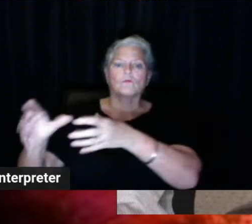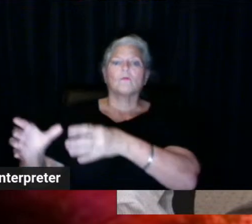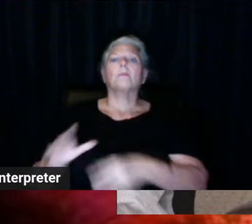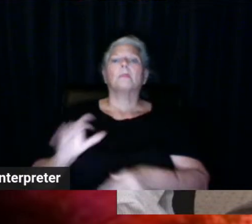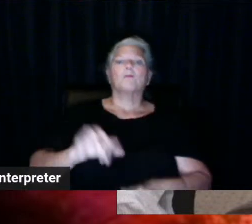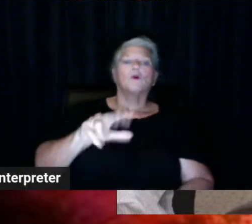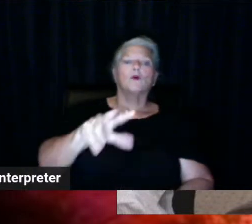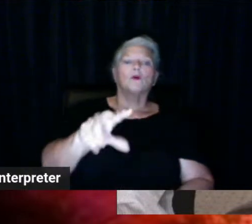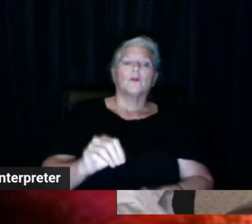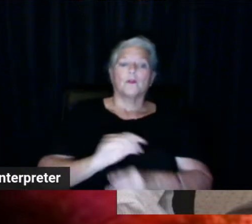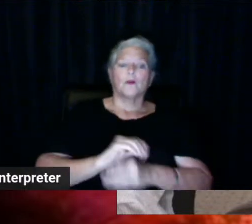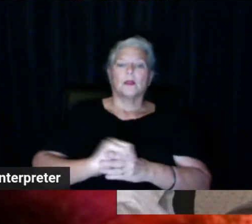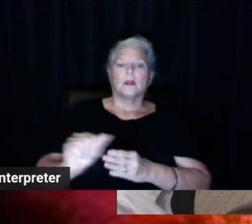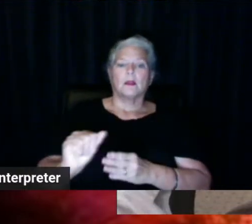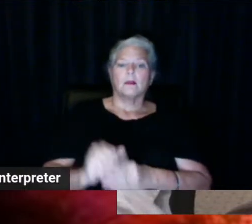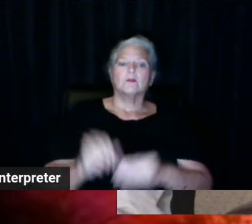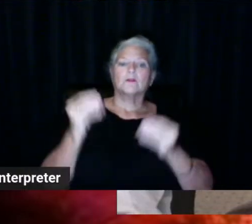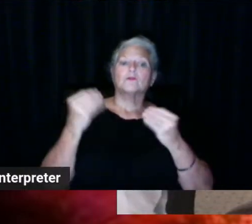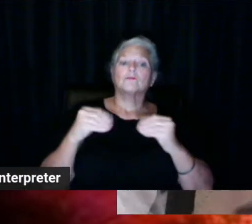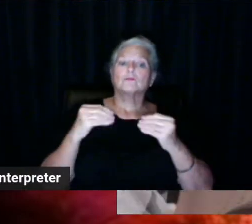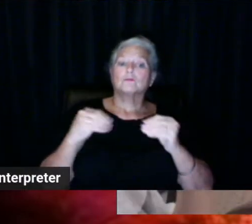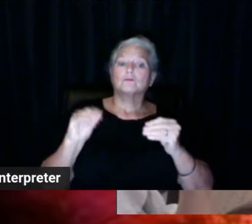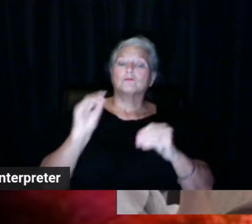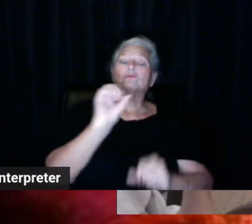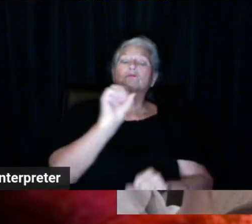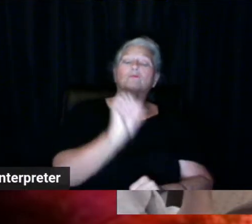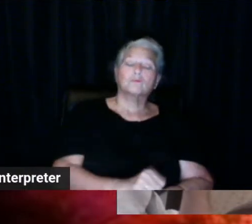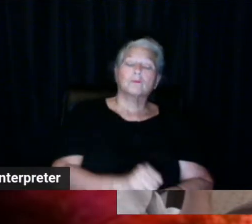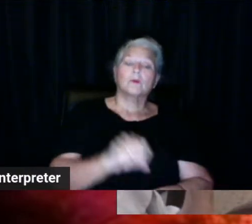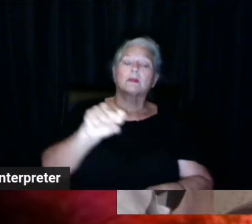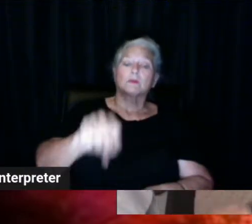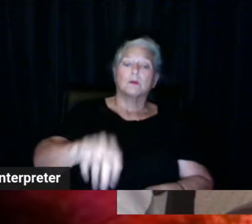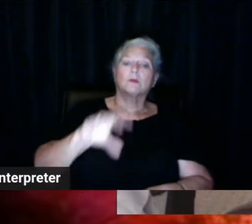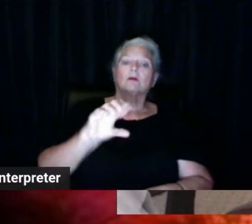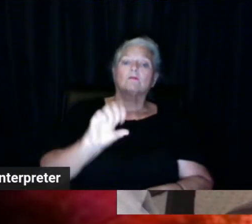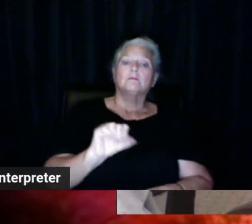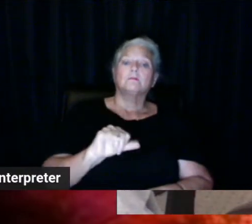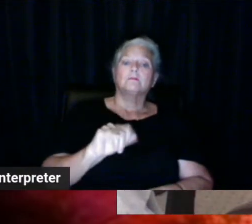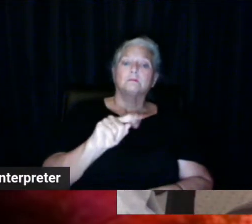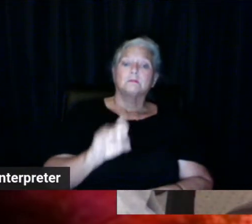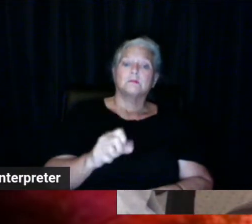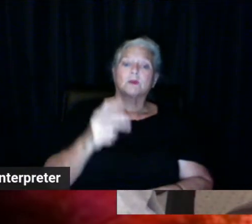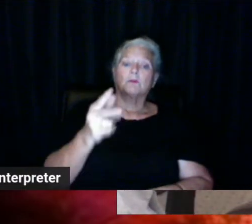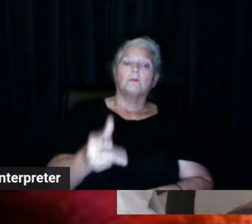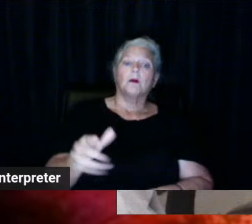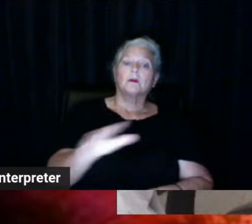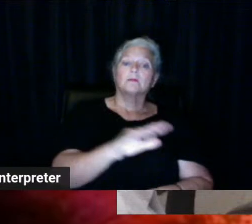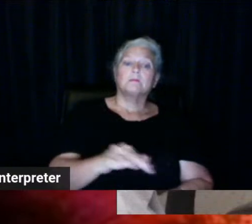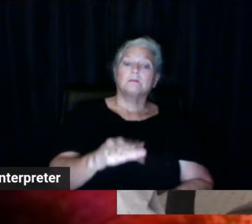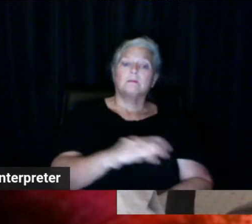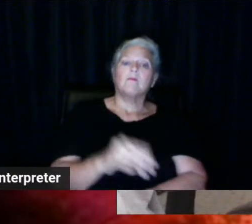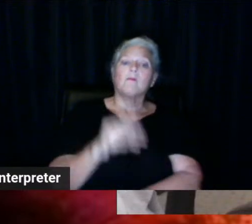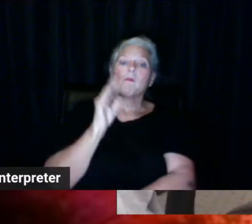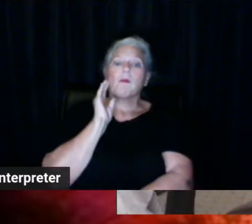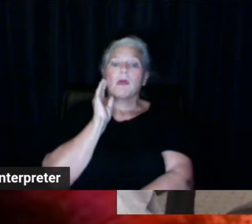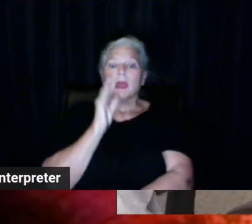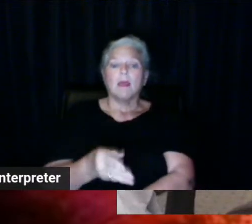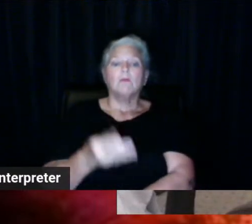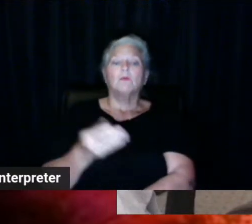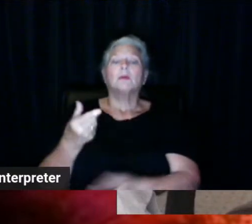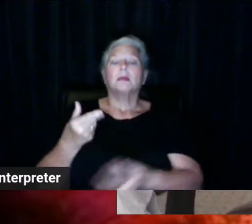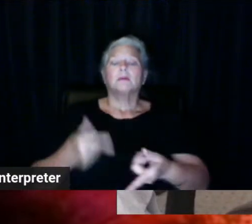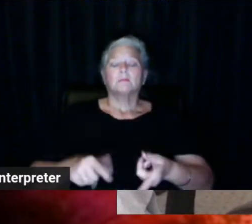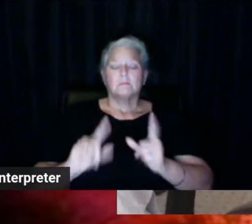trust. Shoppers can be dropped off in the site's parking lot and then will be directed to park at no fee at the Canton Center MBTA